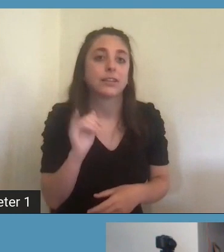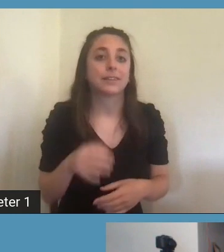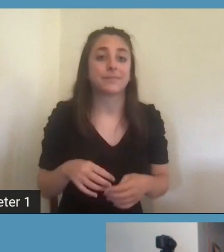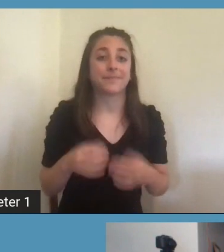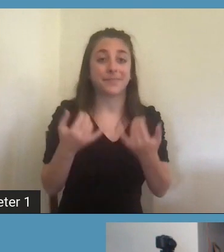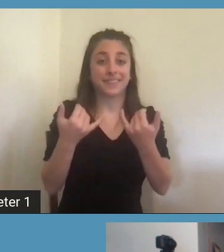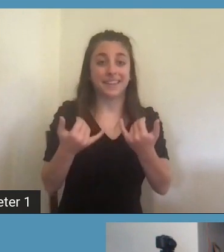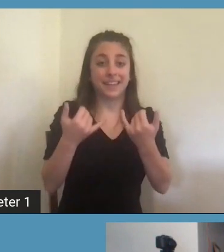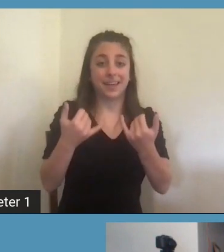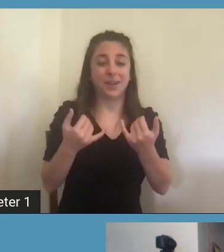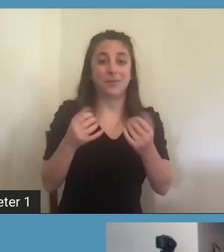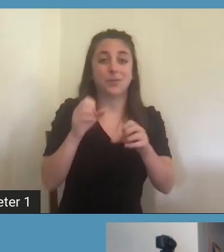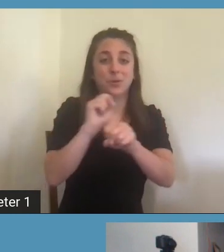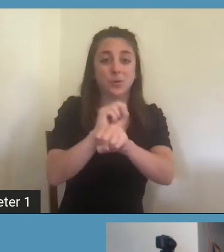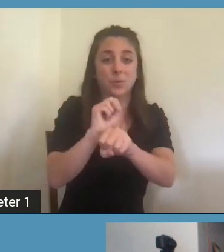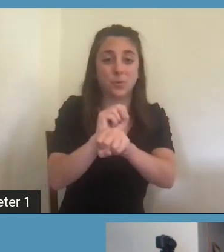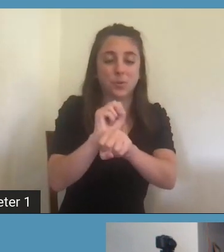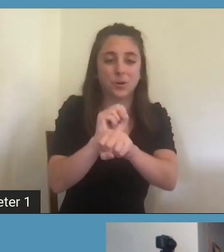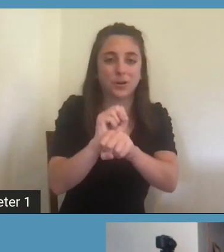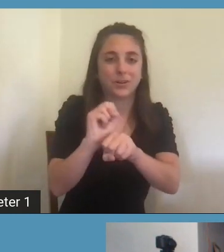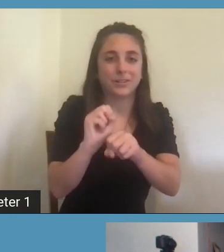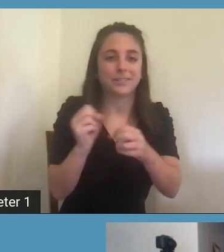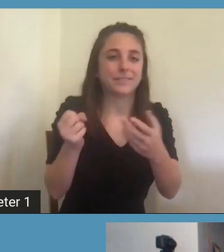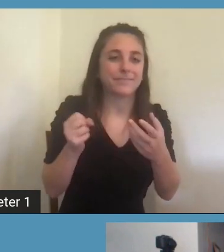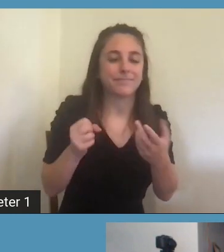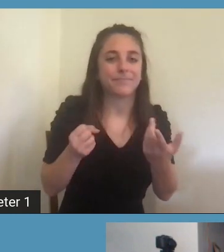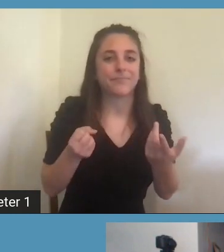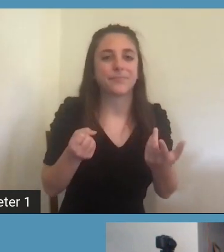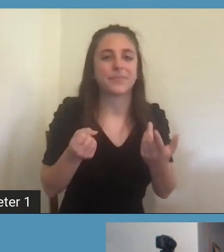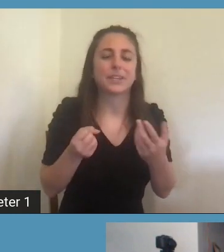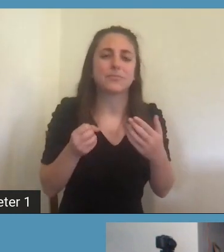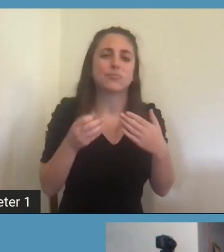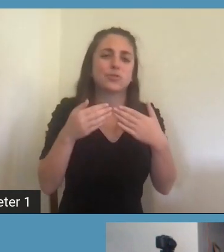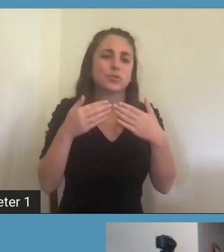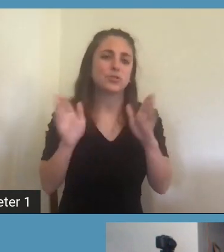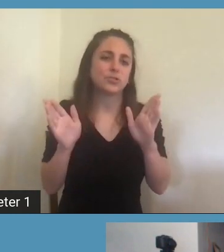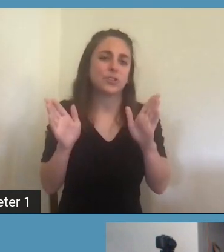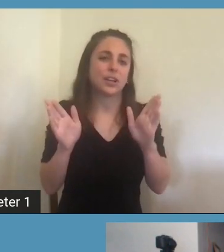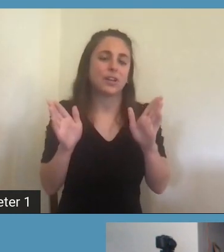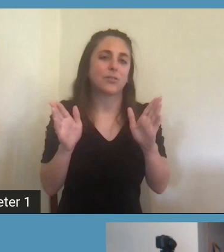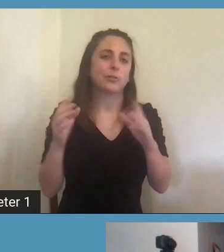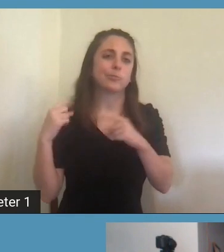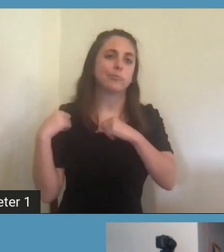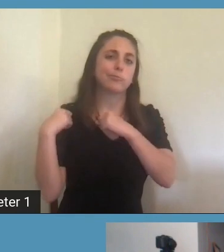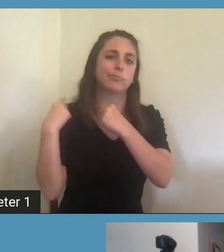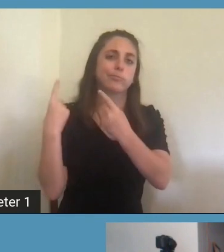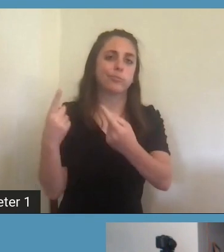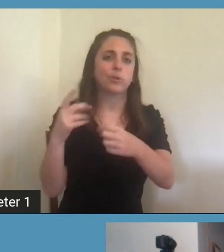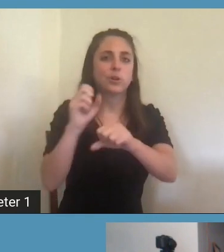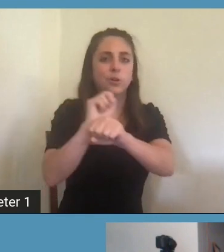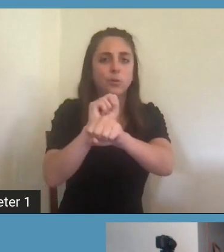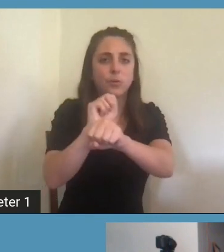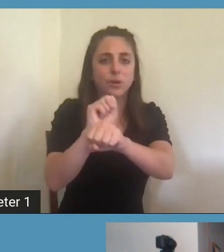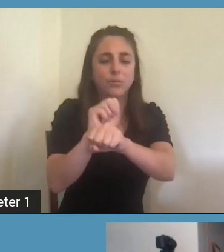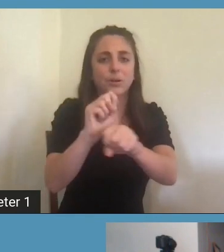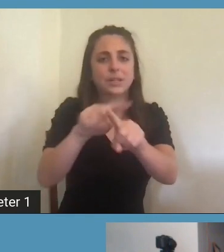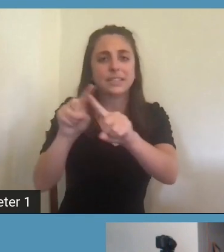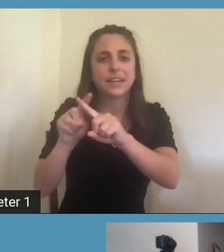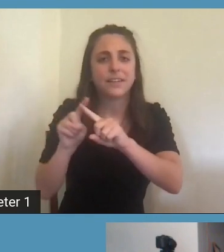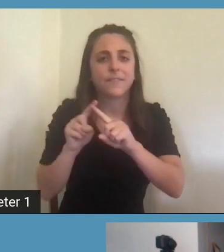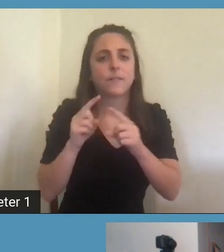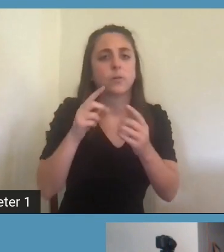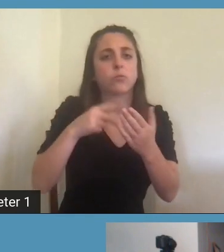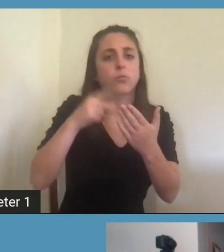year. It just sort of shows a broad range of what we've worked on, programs that we've